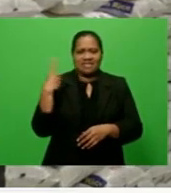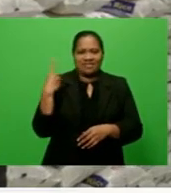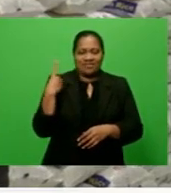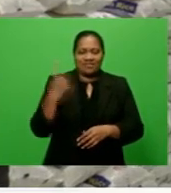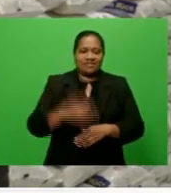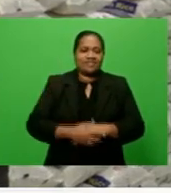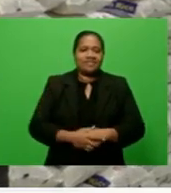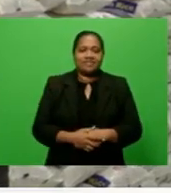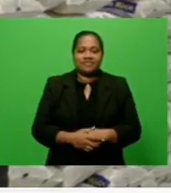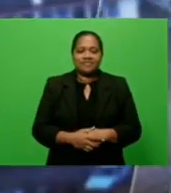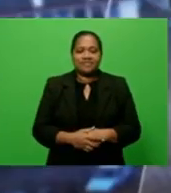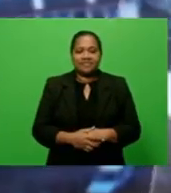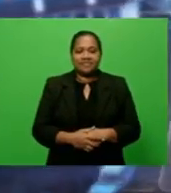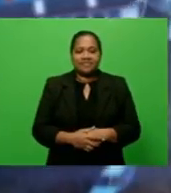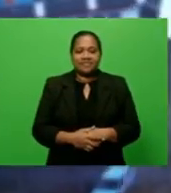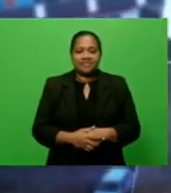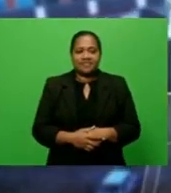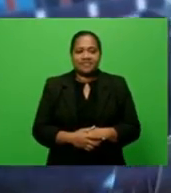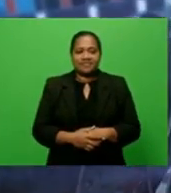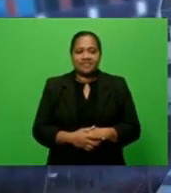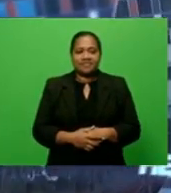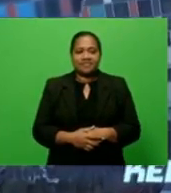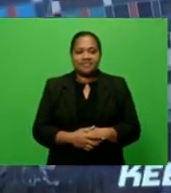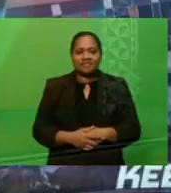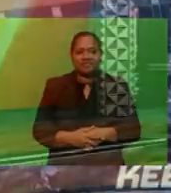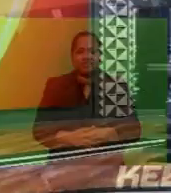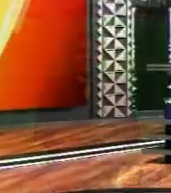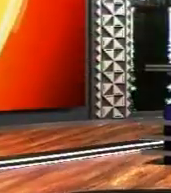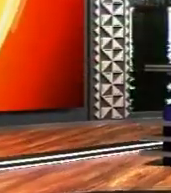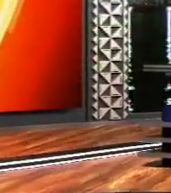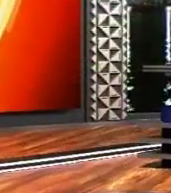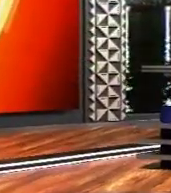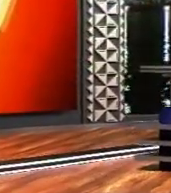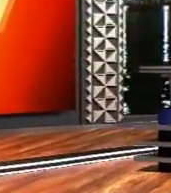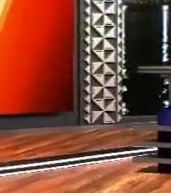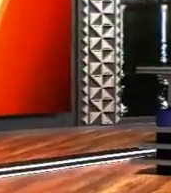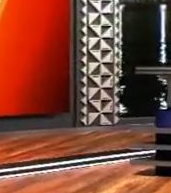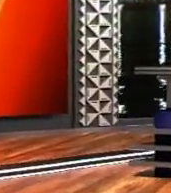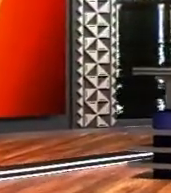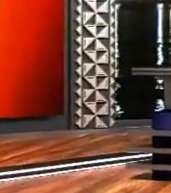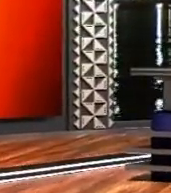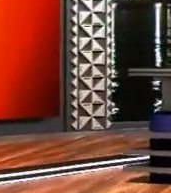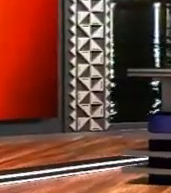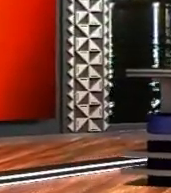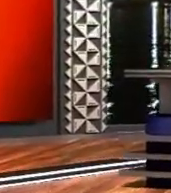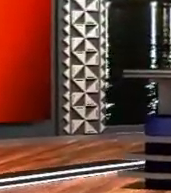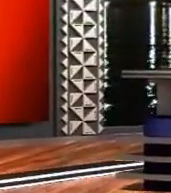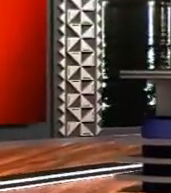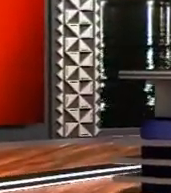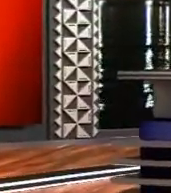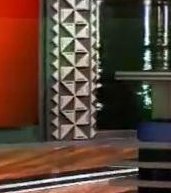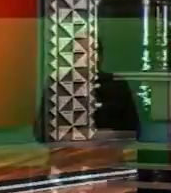reduction. From the studios of FCCC, Jackie Spate.